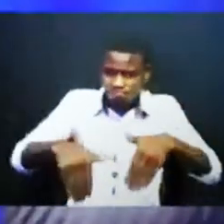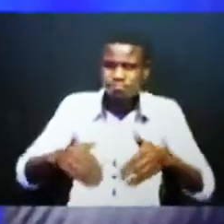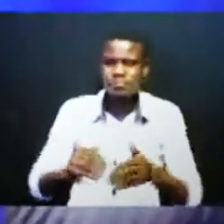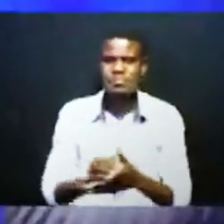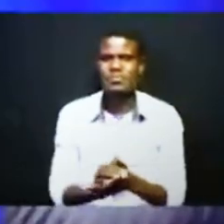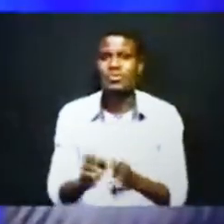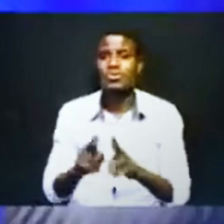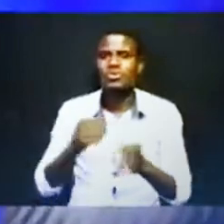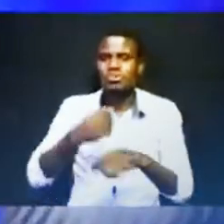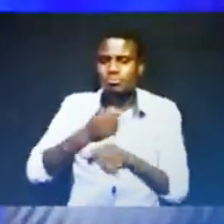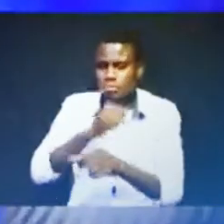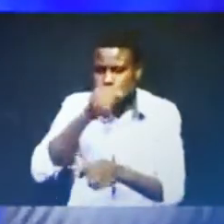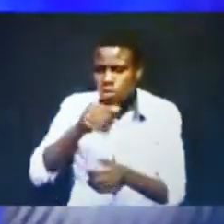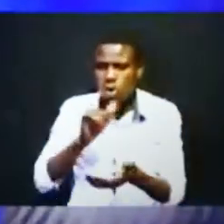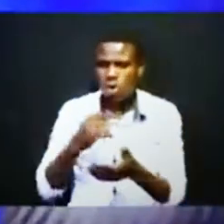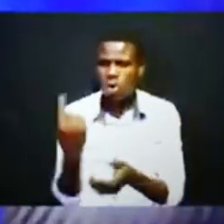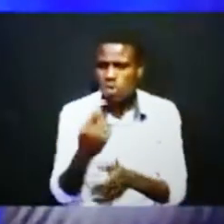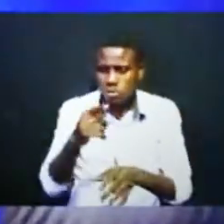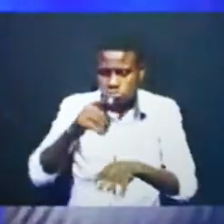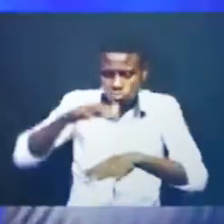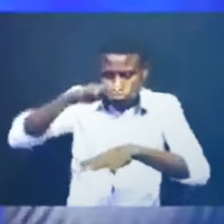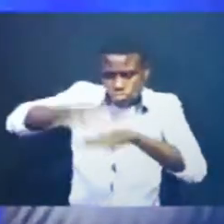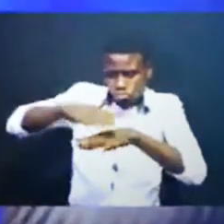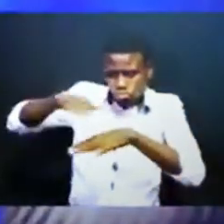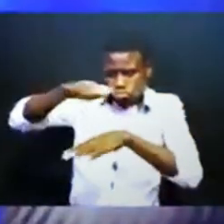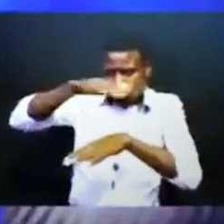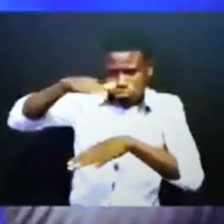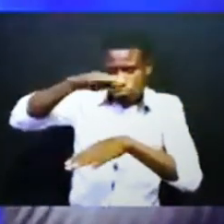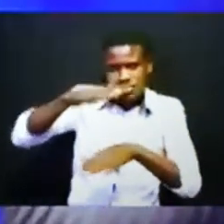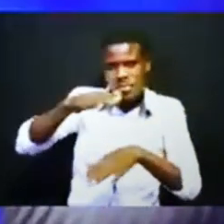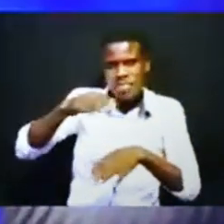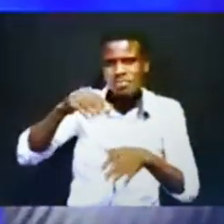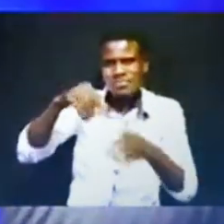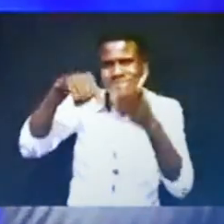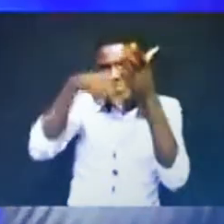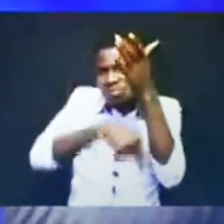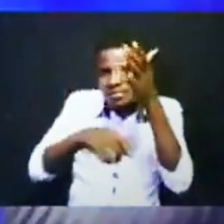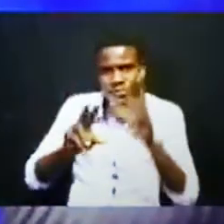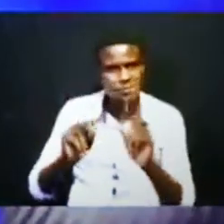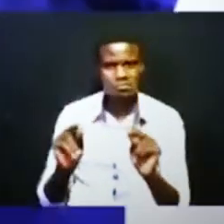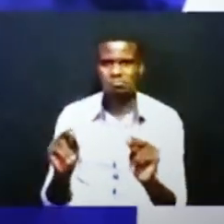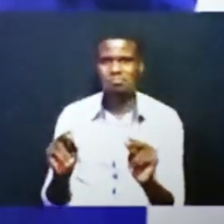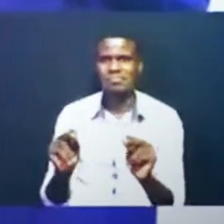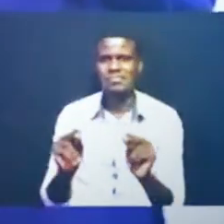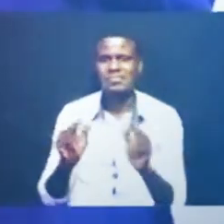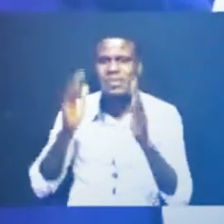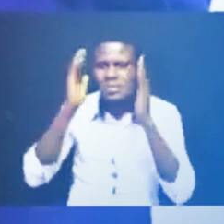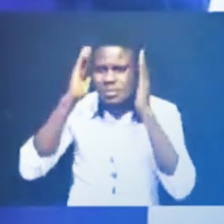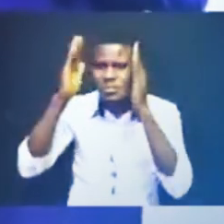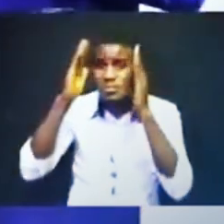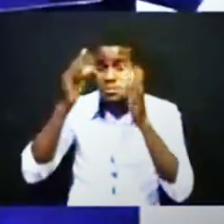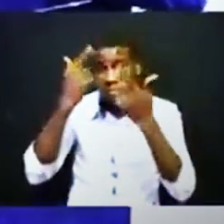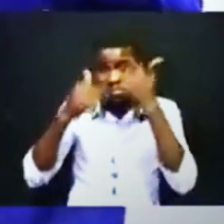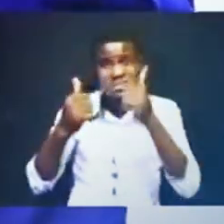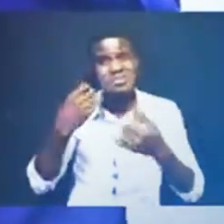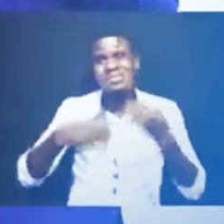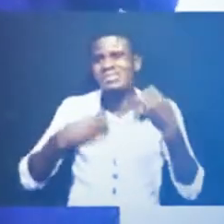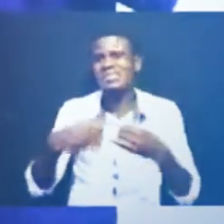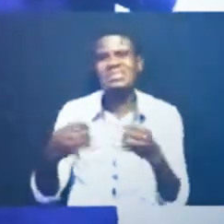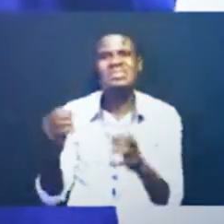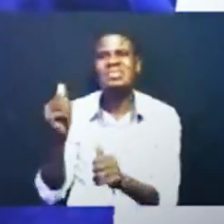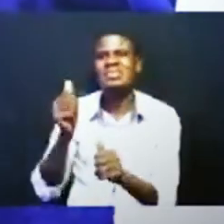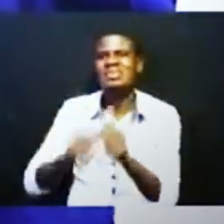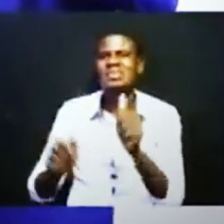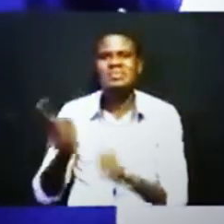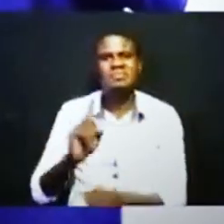stay afloat. Stay focused. Because there are issues everywhere. Guard